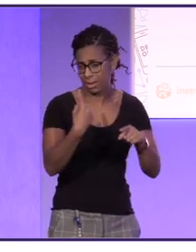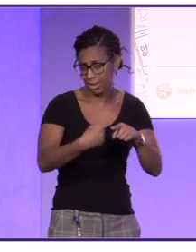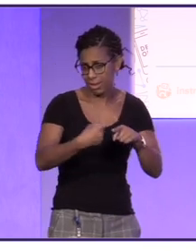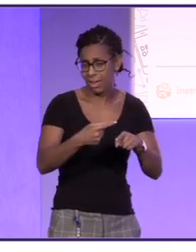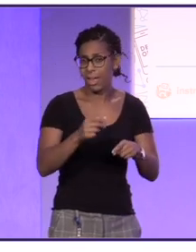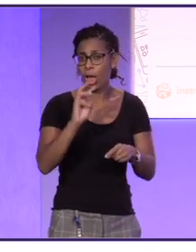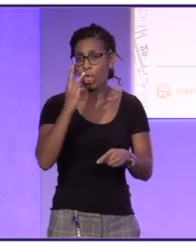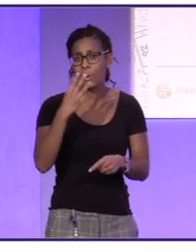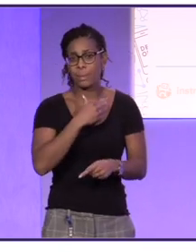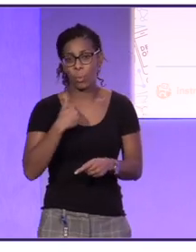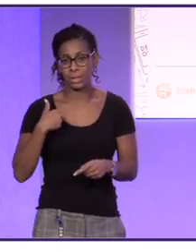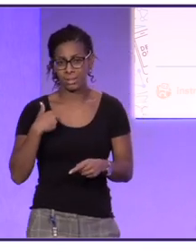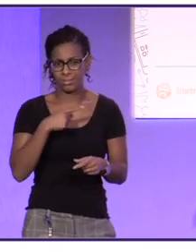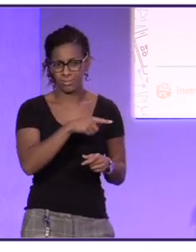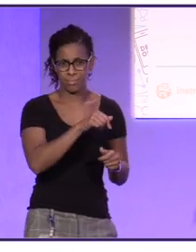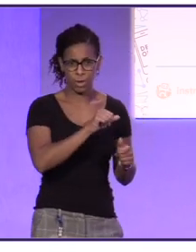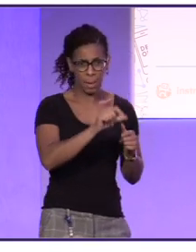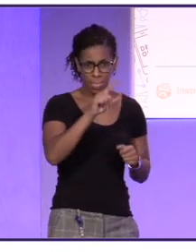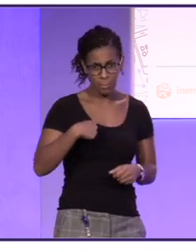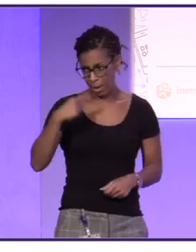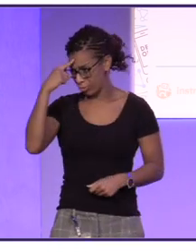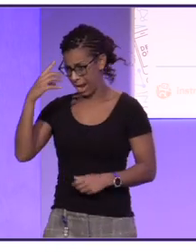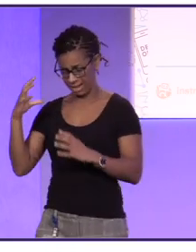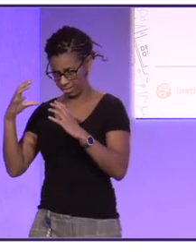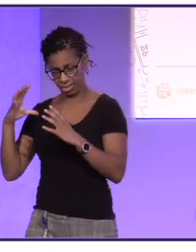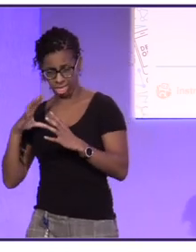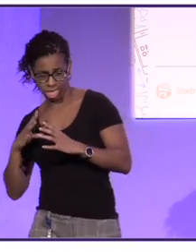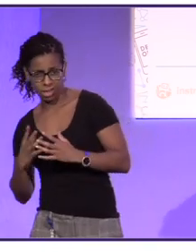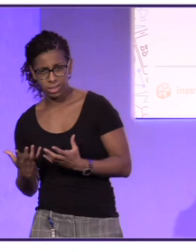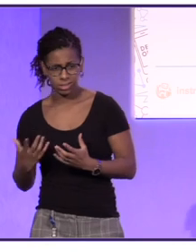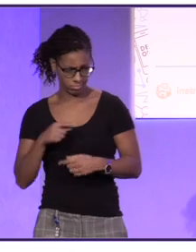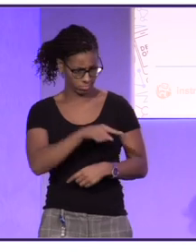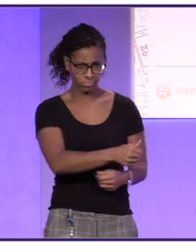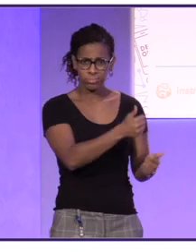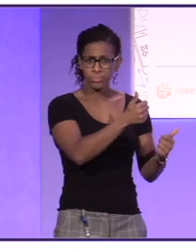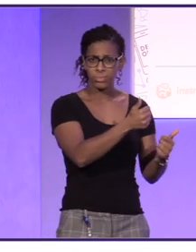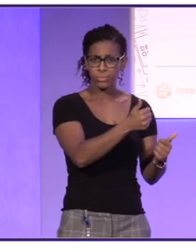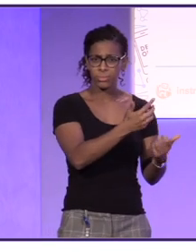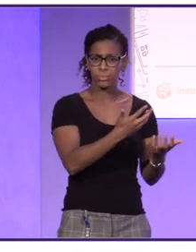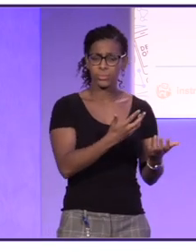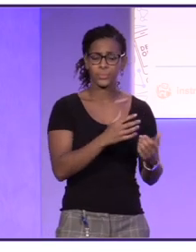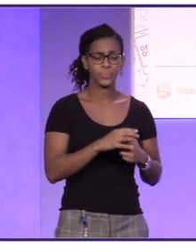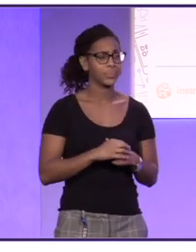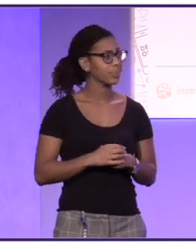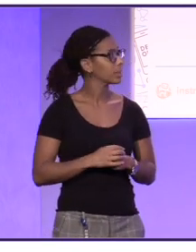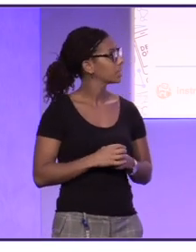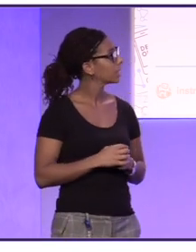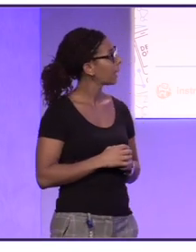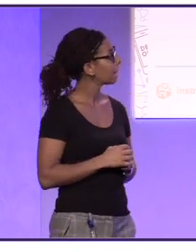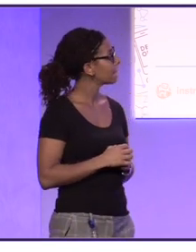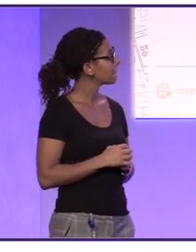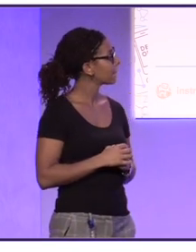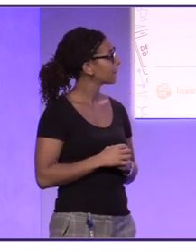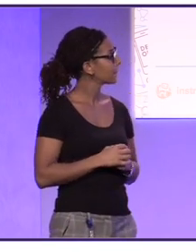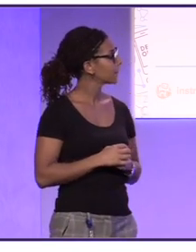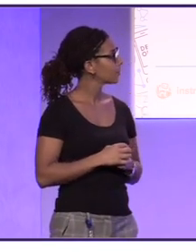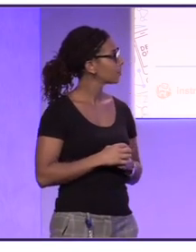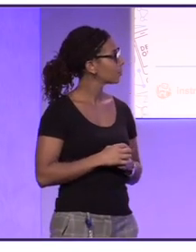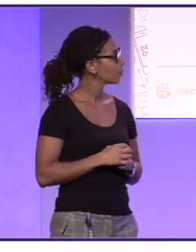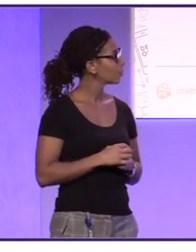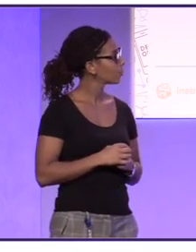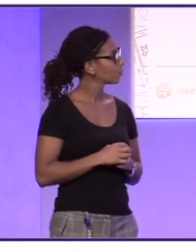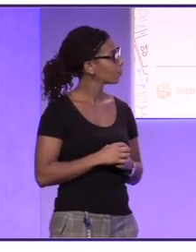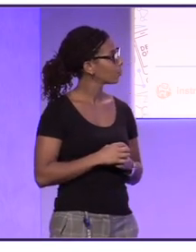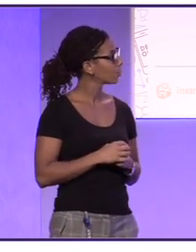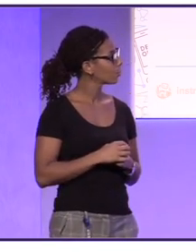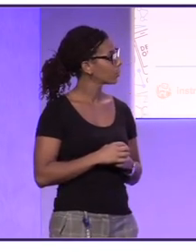than my brain. So what can we do to automate failure? We're really lucky in